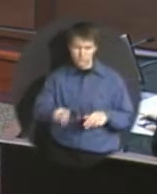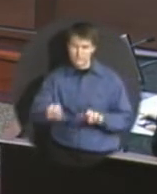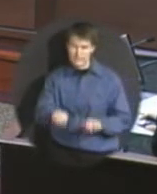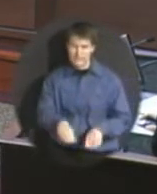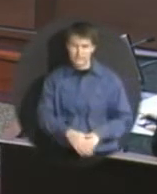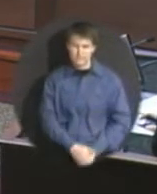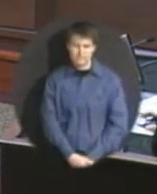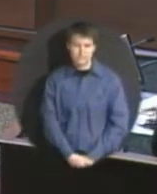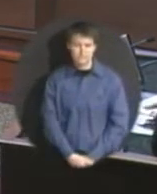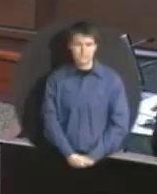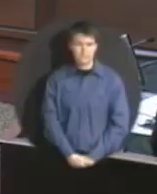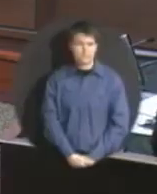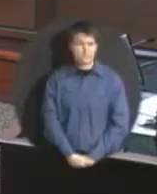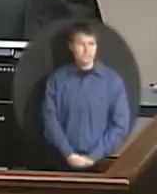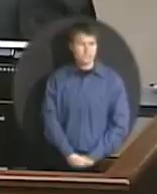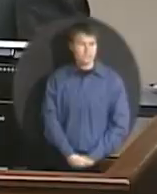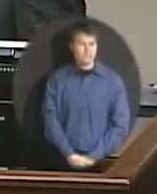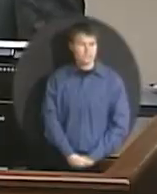Excuse me.